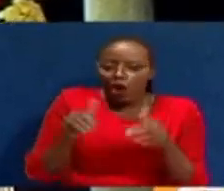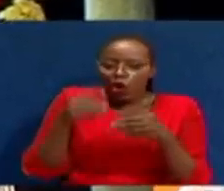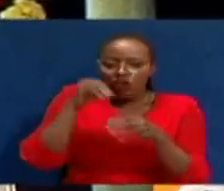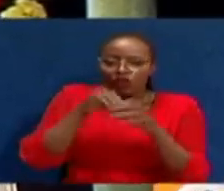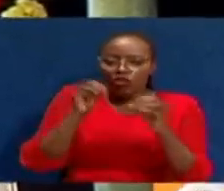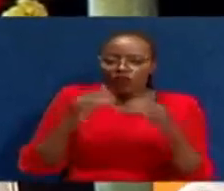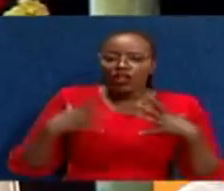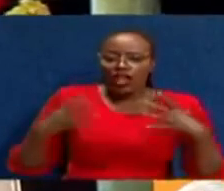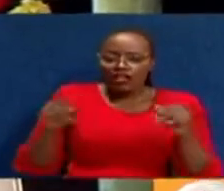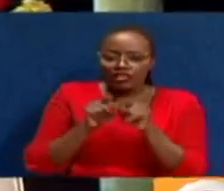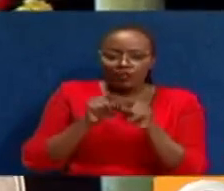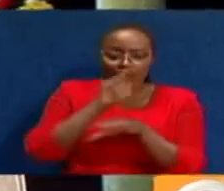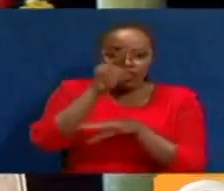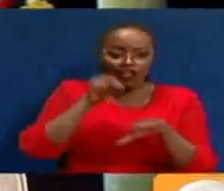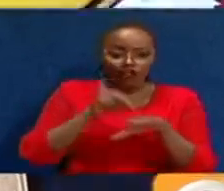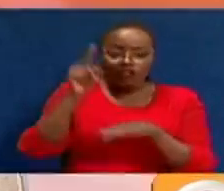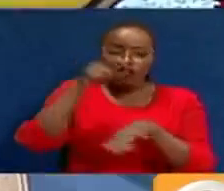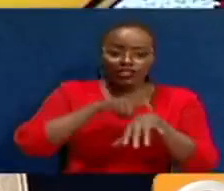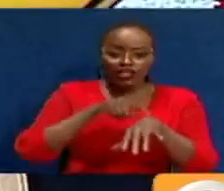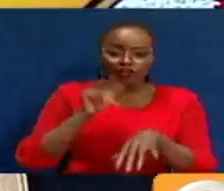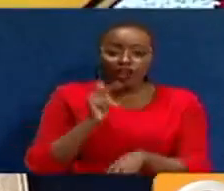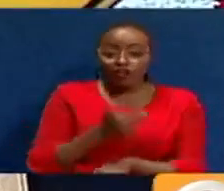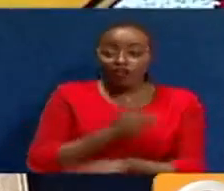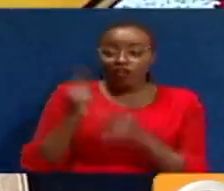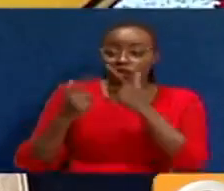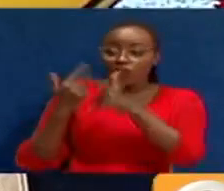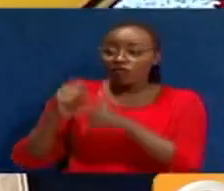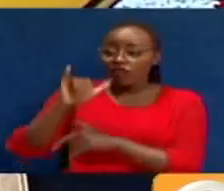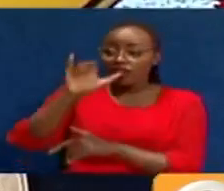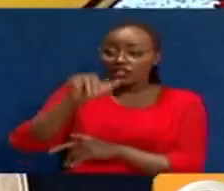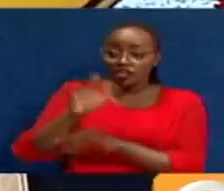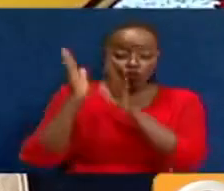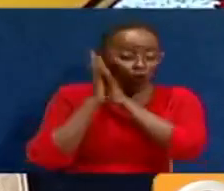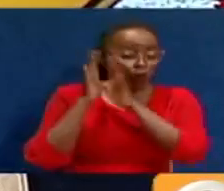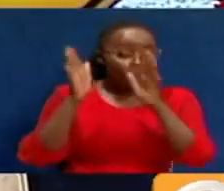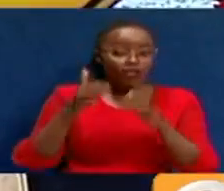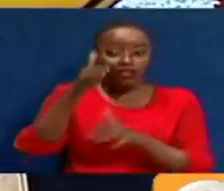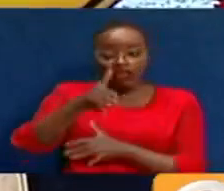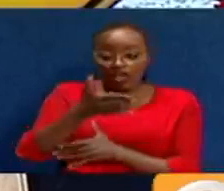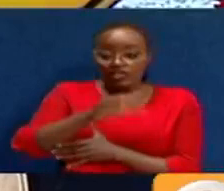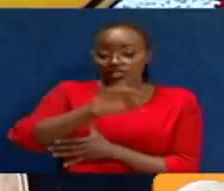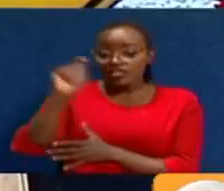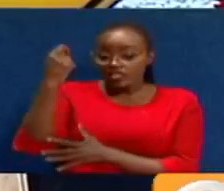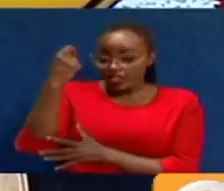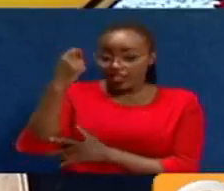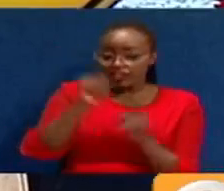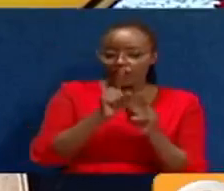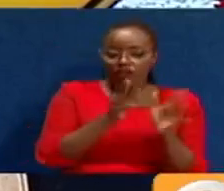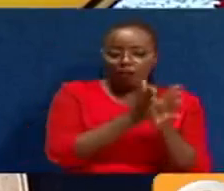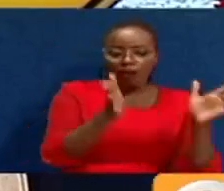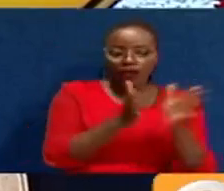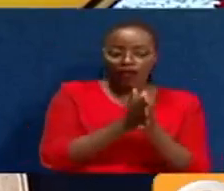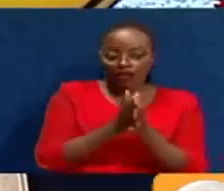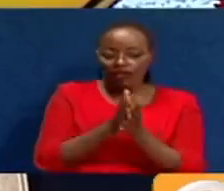in our health as a nation. For the first time, we were counting the number of ICU beds in the country in both private and public